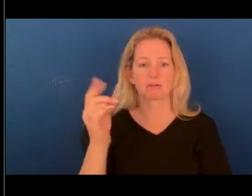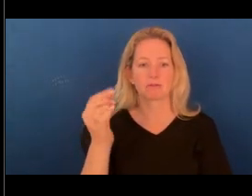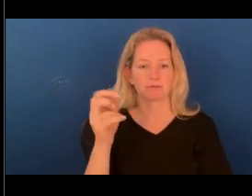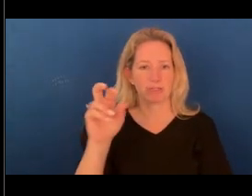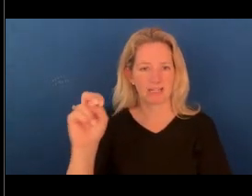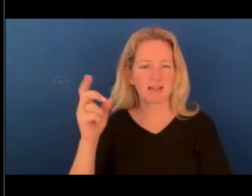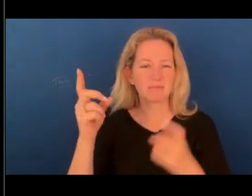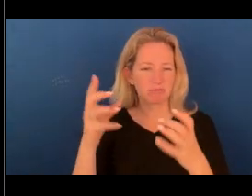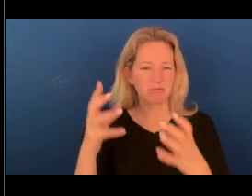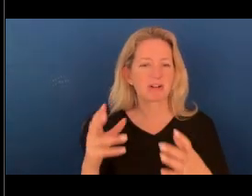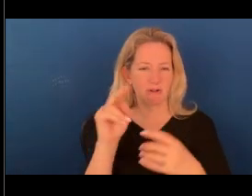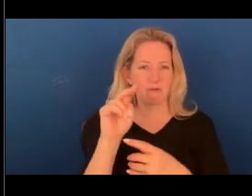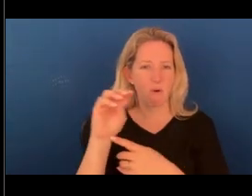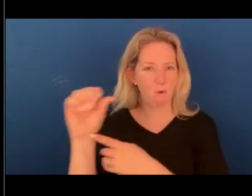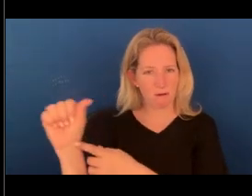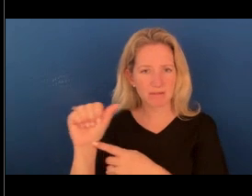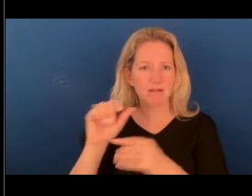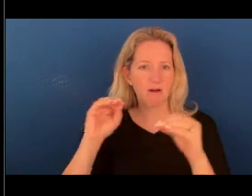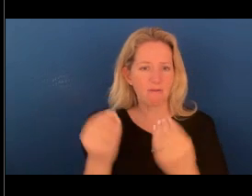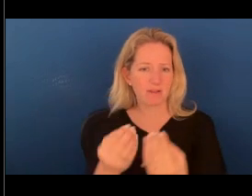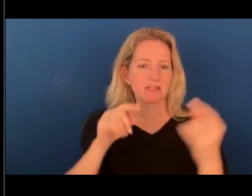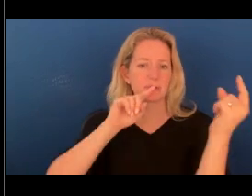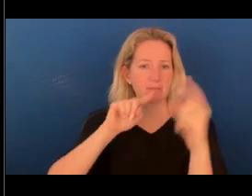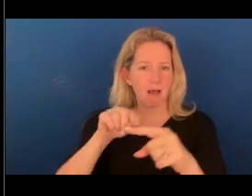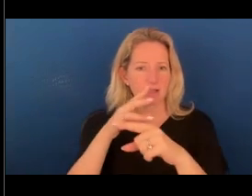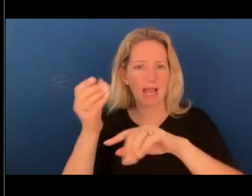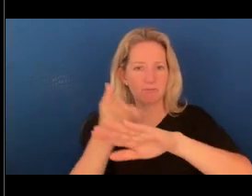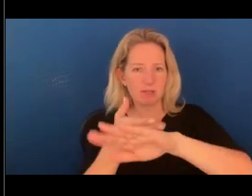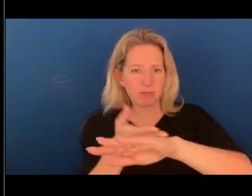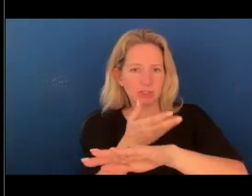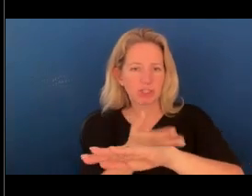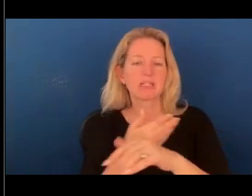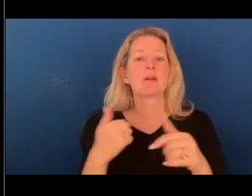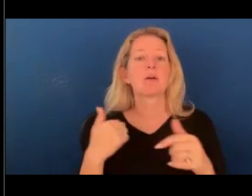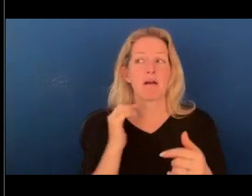National Ocean Service. And this office houses the NOAA Marine